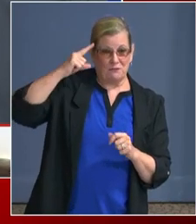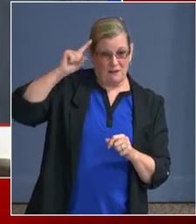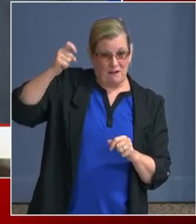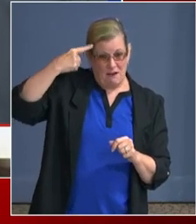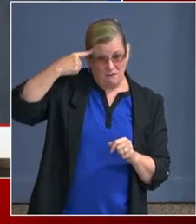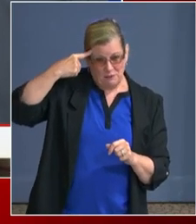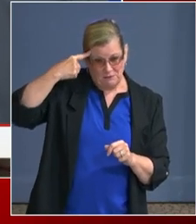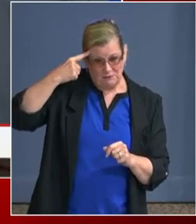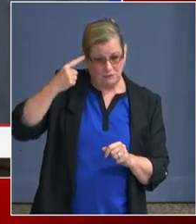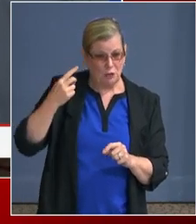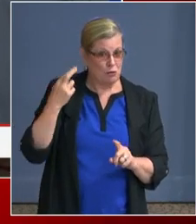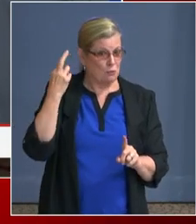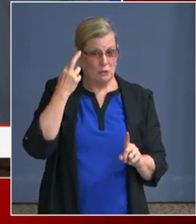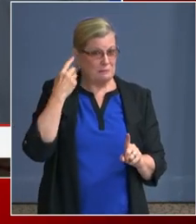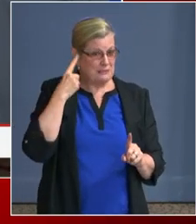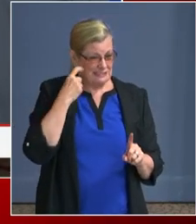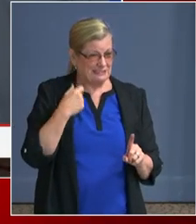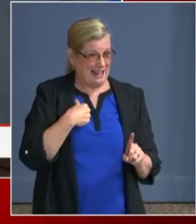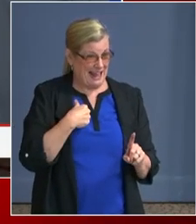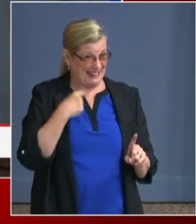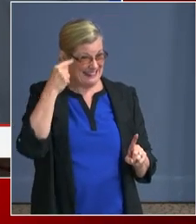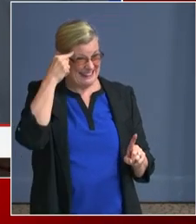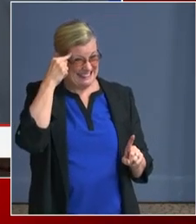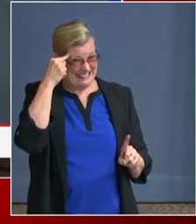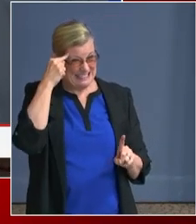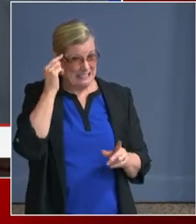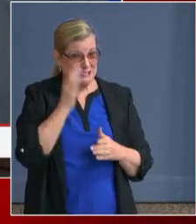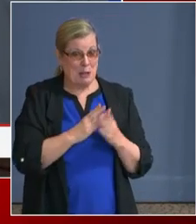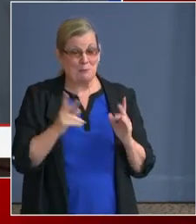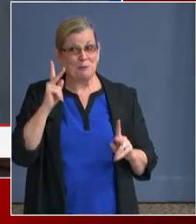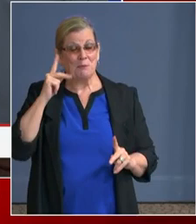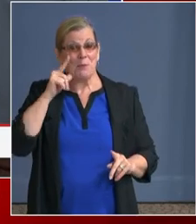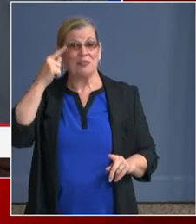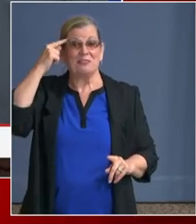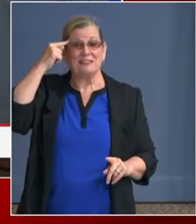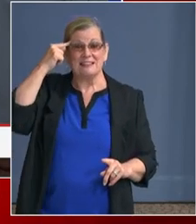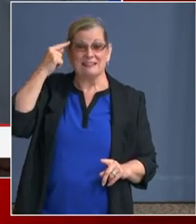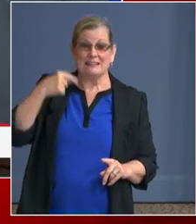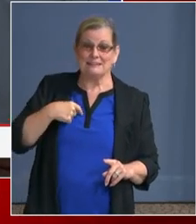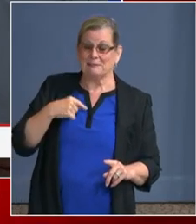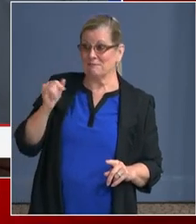alone, because I think that some people will think that we're just like them.